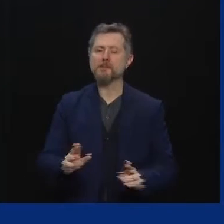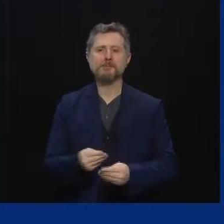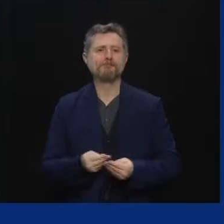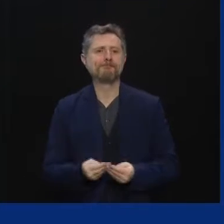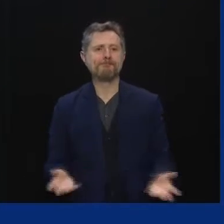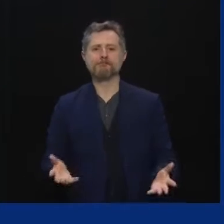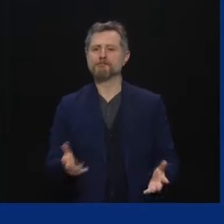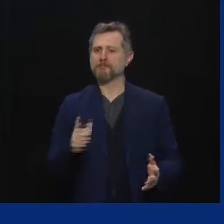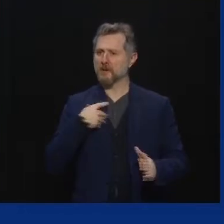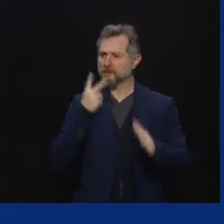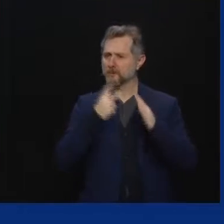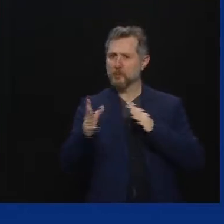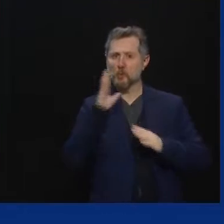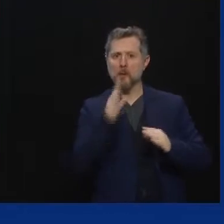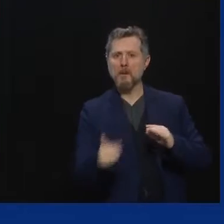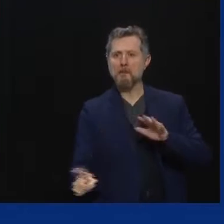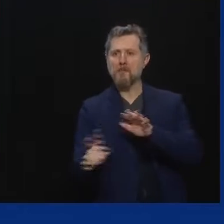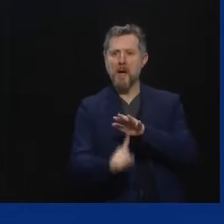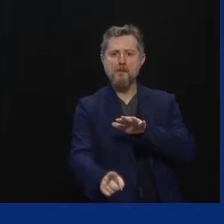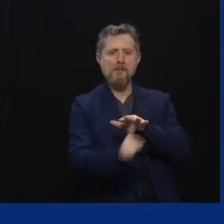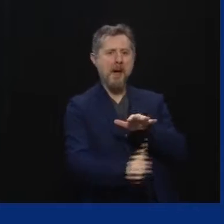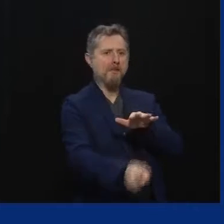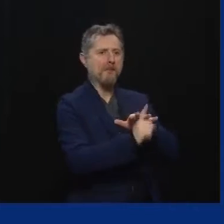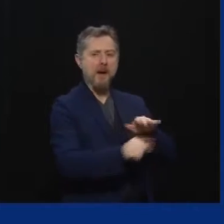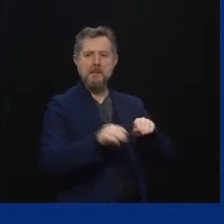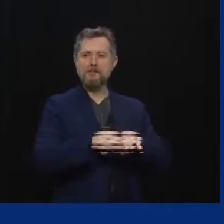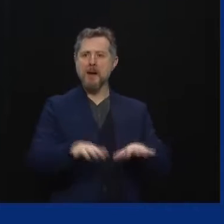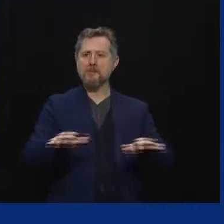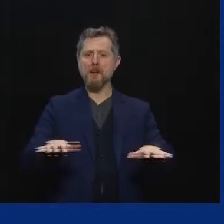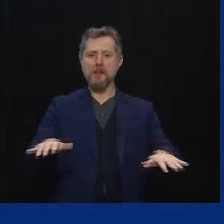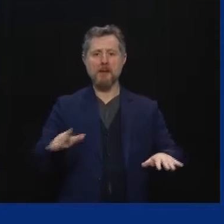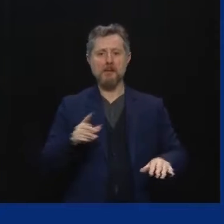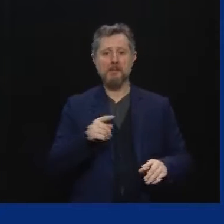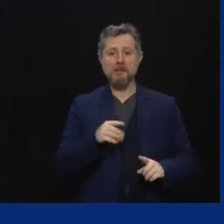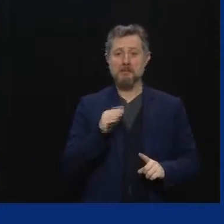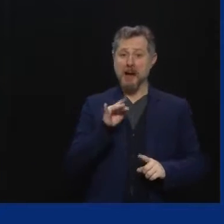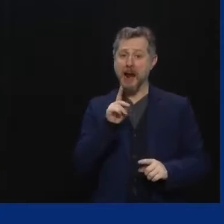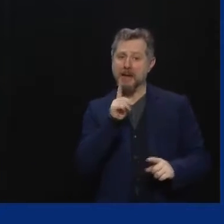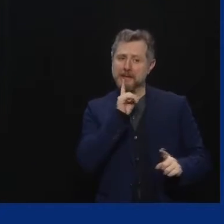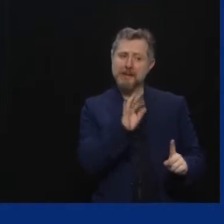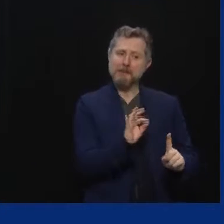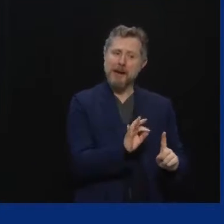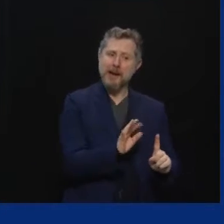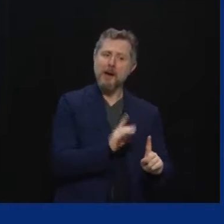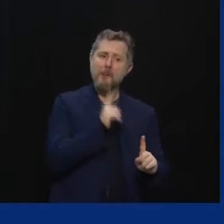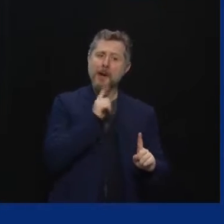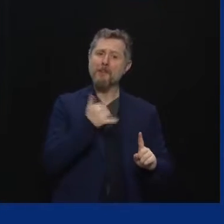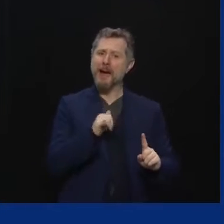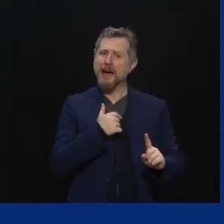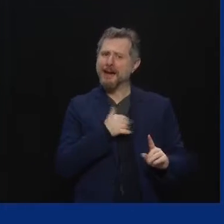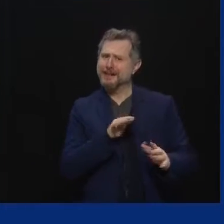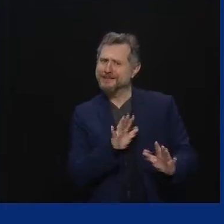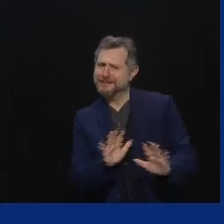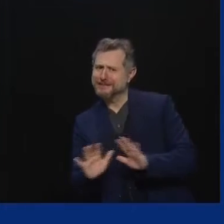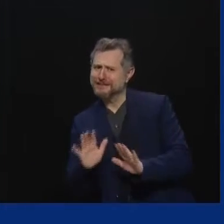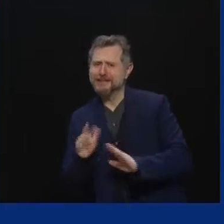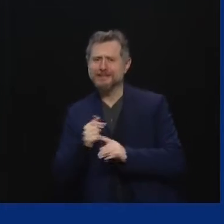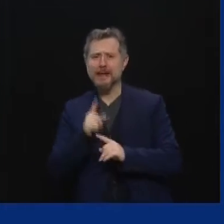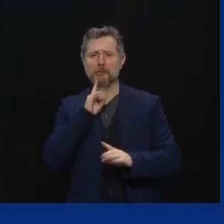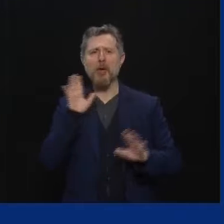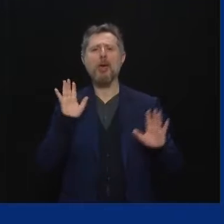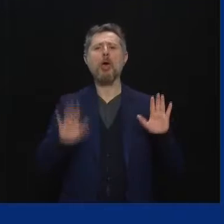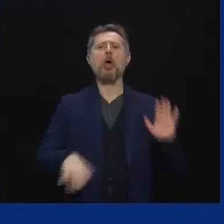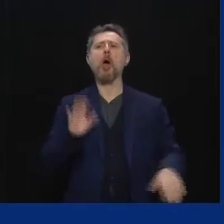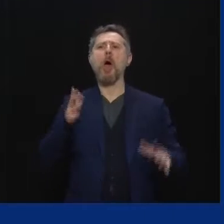cases, but to the extent that they are mild, we'll address them. This is not cause for alarm. Again, it was foreseen ever since